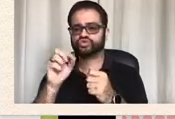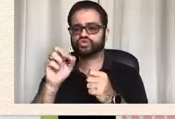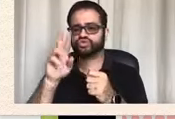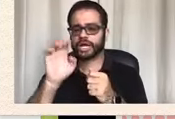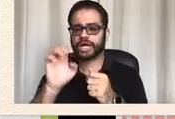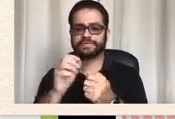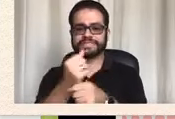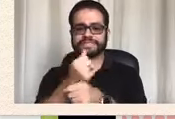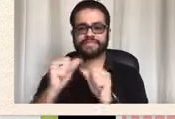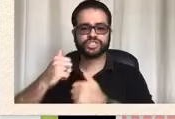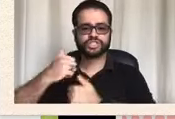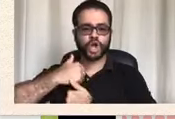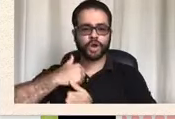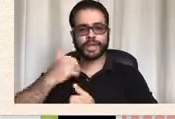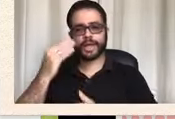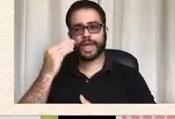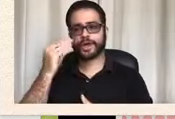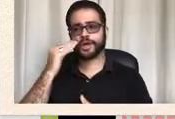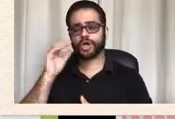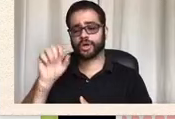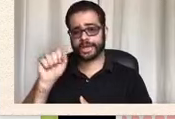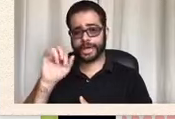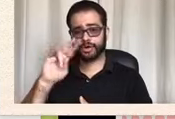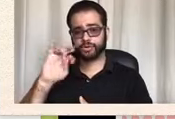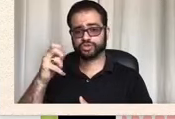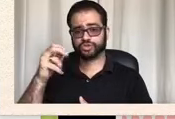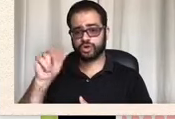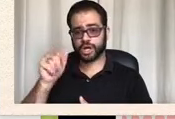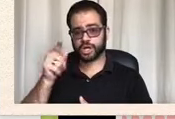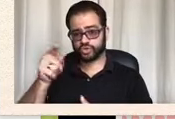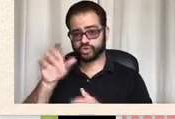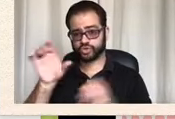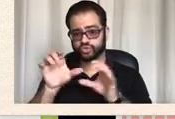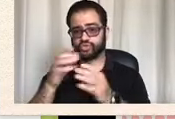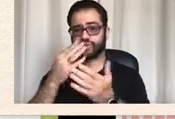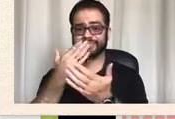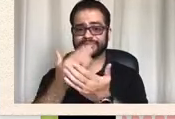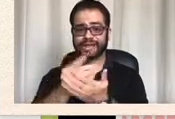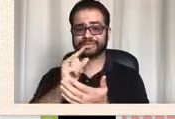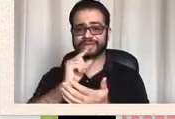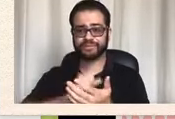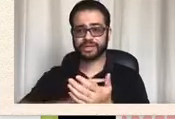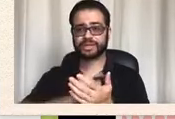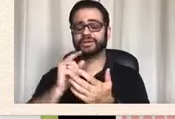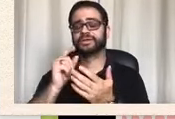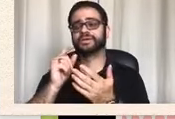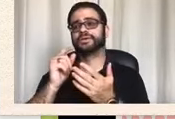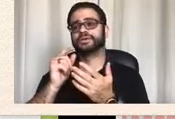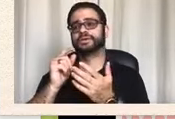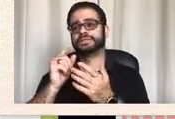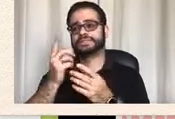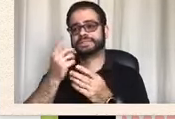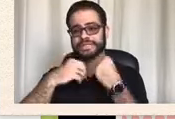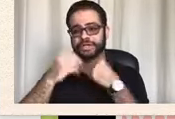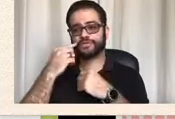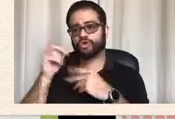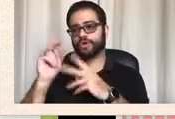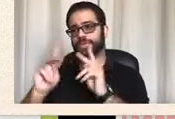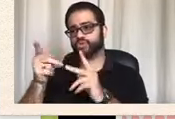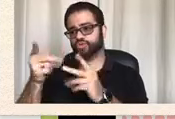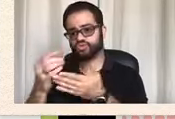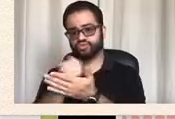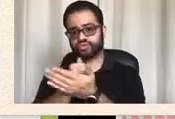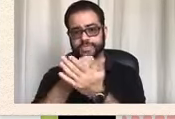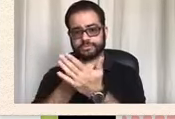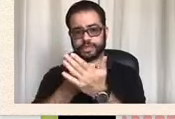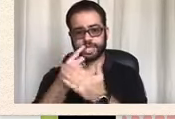Arizona, you do Thanksgiving dinners, right, for people. You raise money for that and do that,